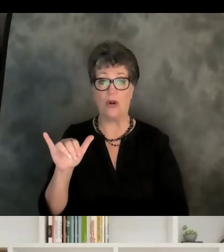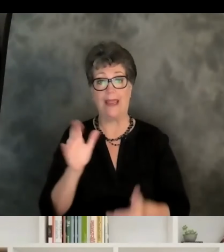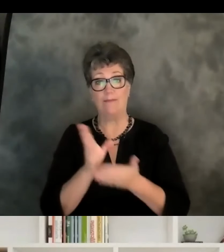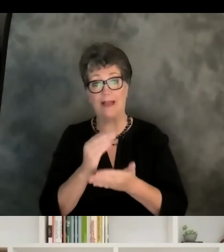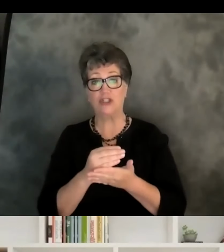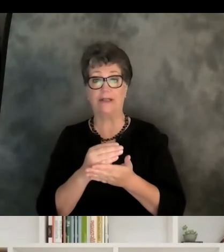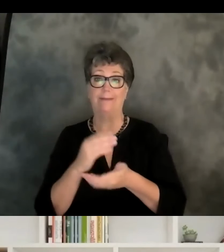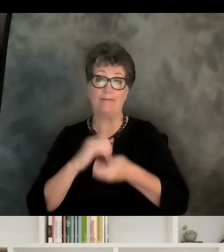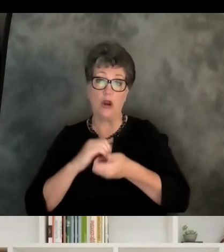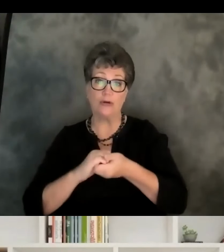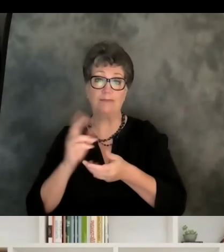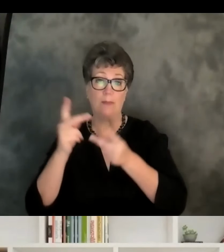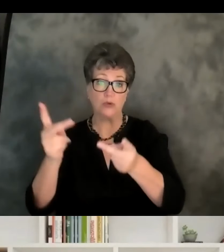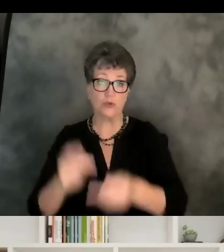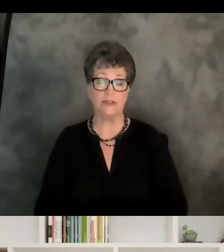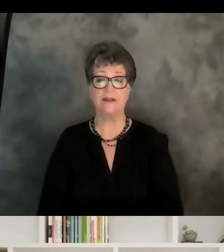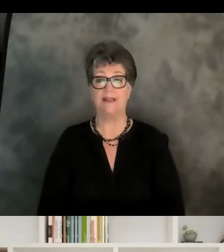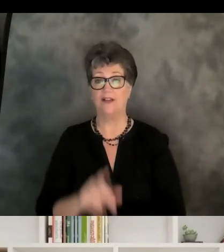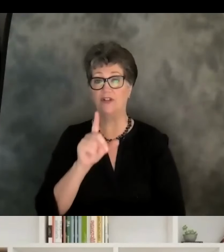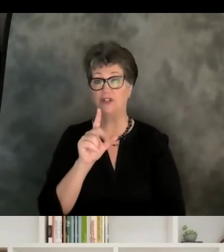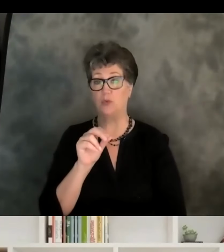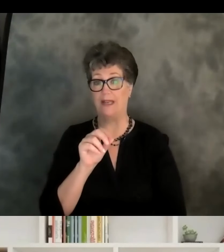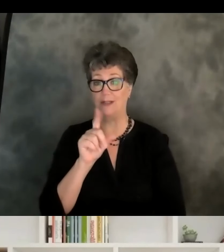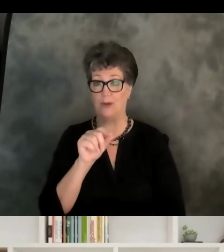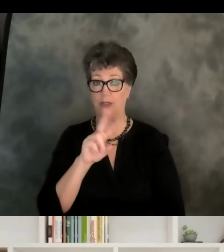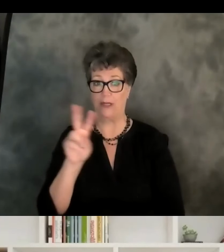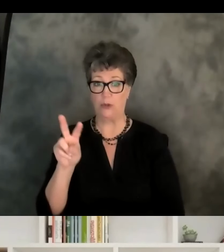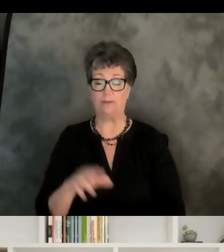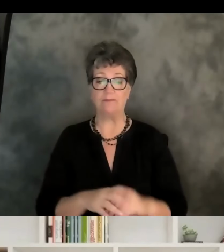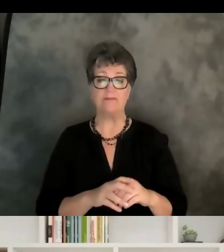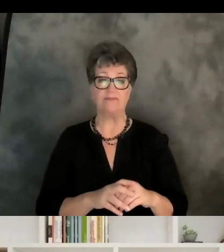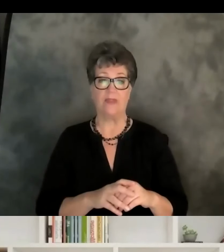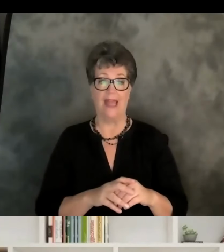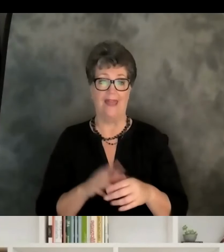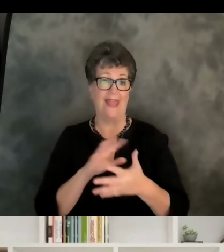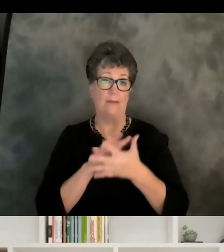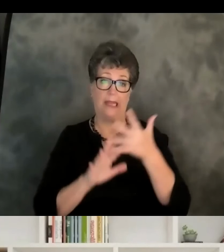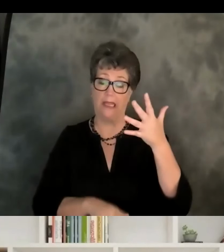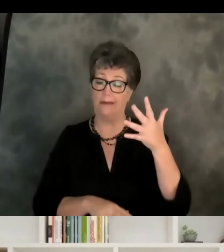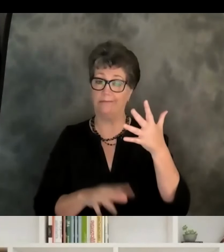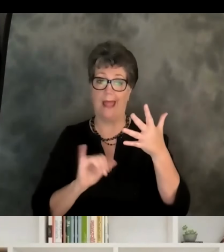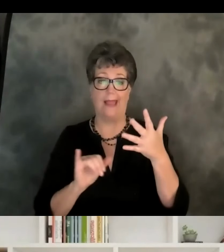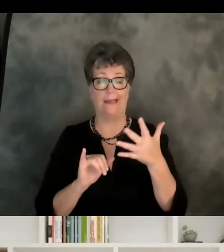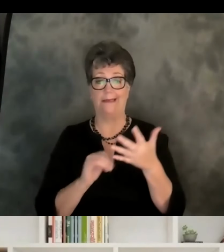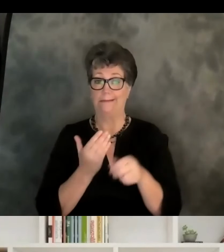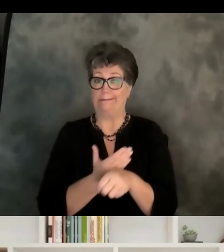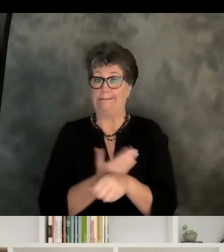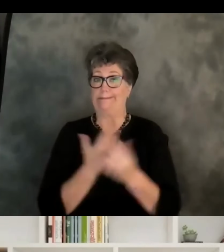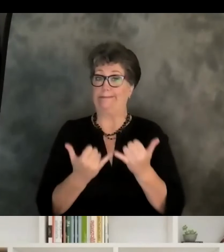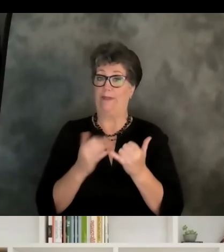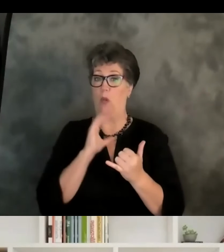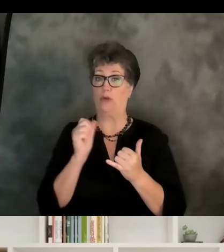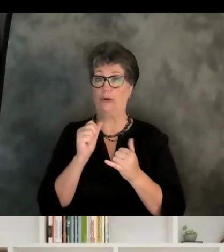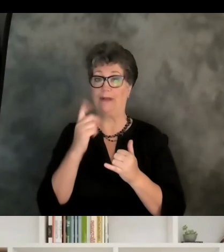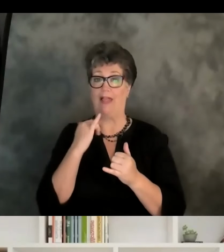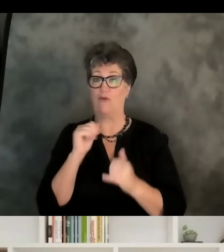and partnership proposals in 2022. And, you know, these can be things such as, you know, modernizing the older